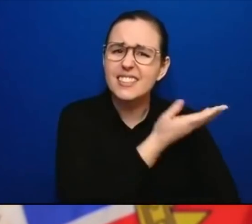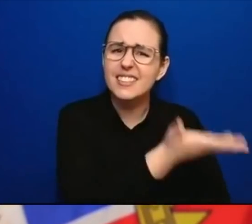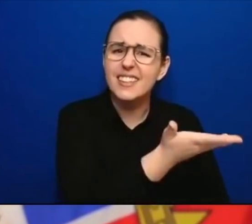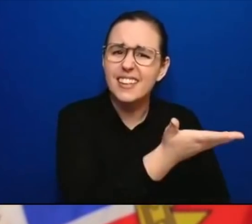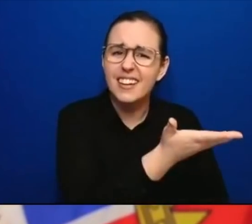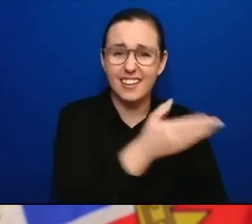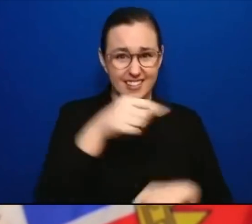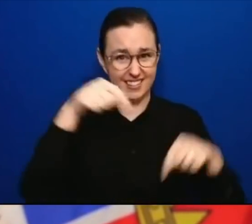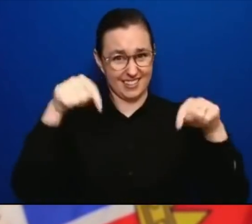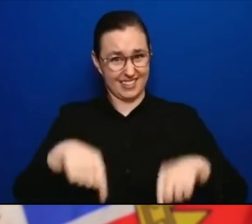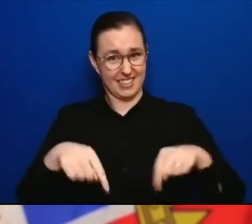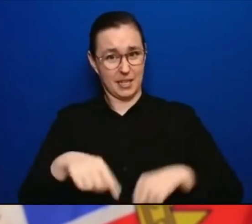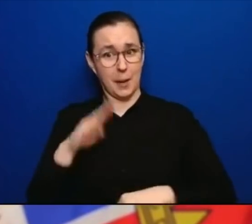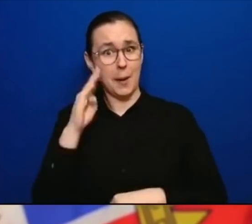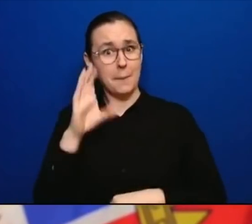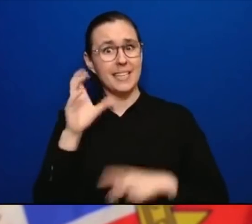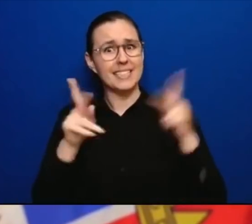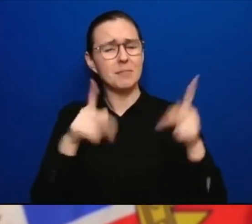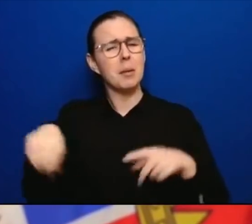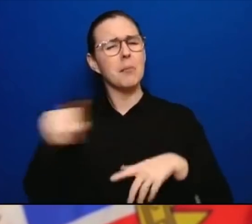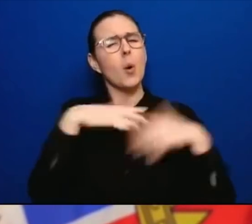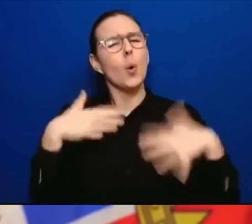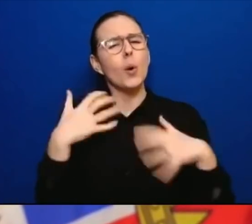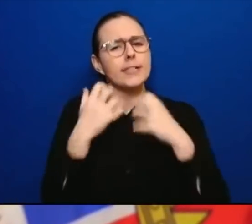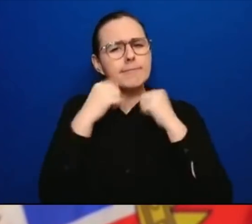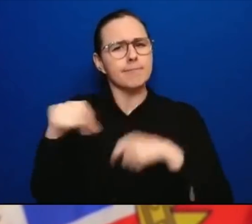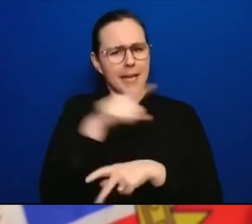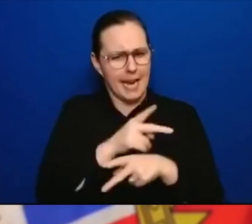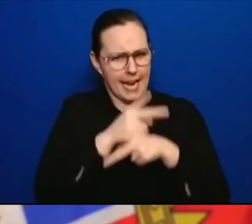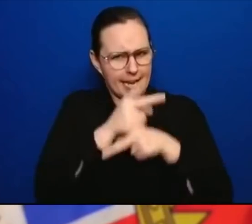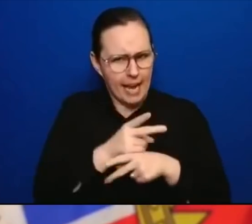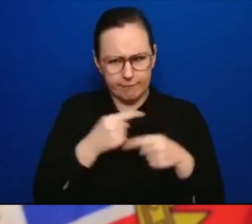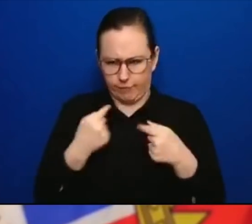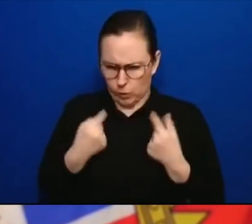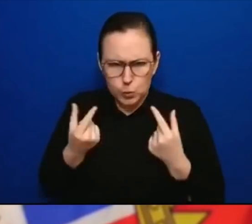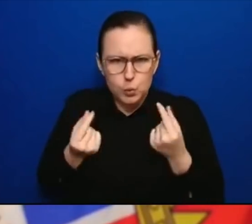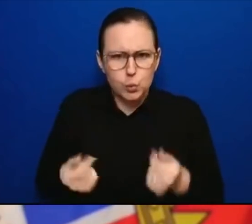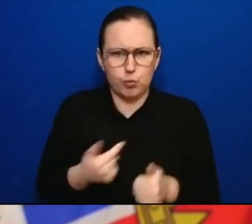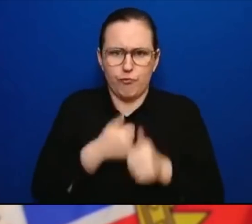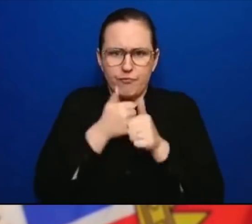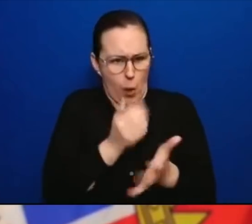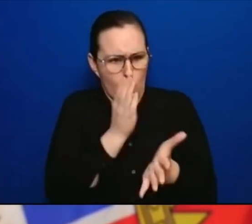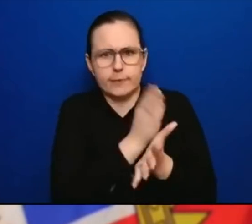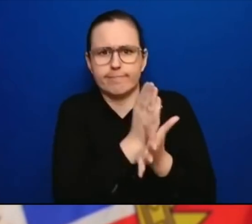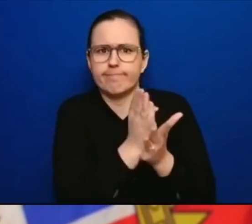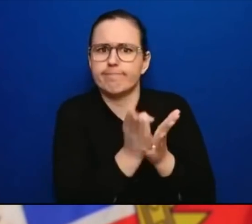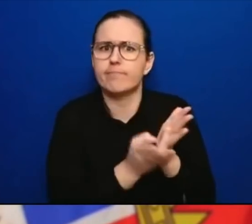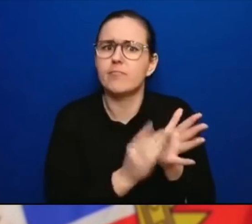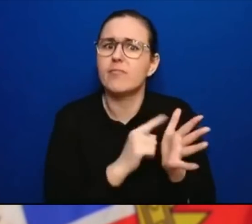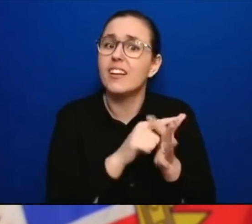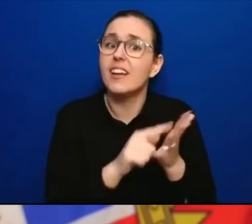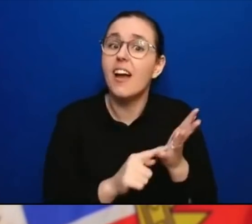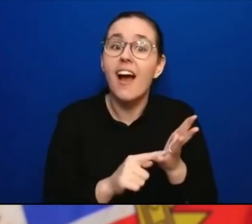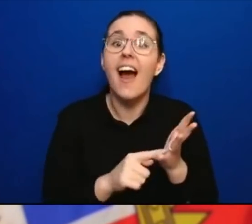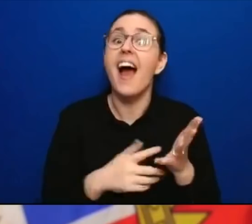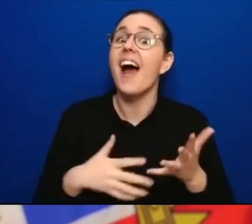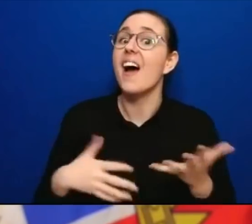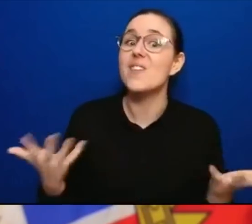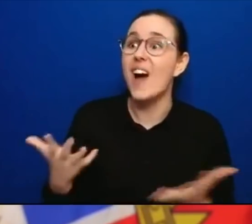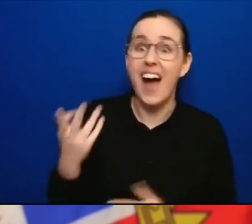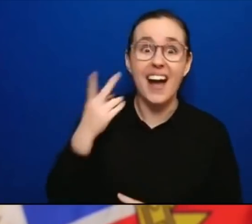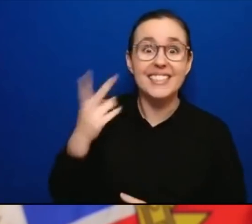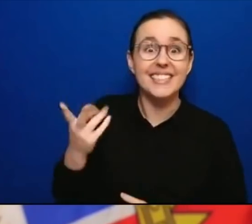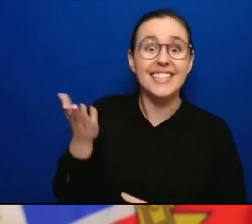day. This has meant our healthcare workers have had milder illness so that we're able to get back to work. And while